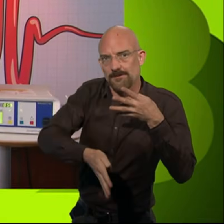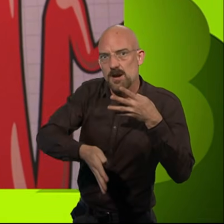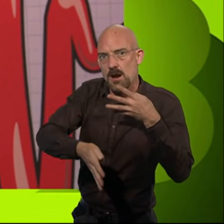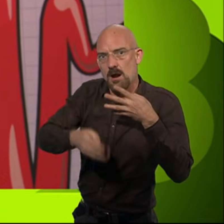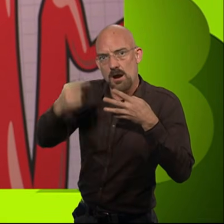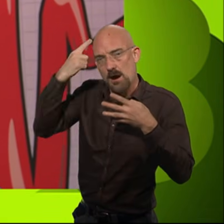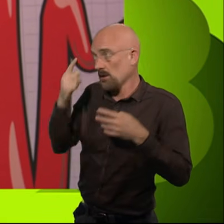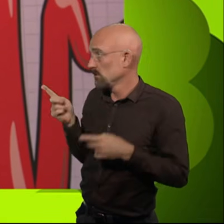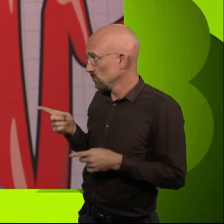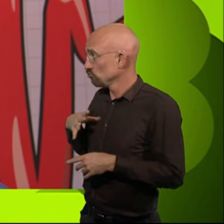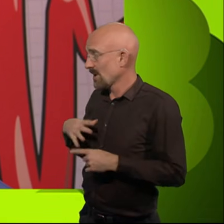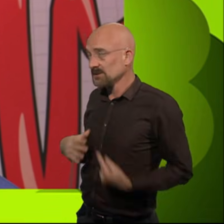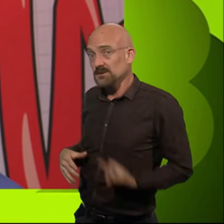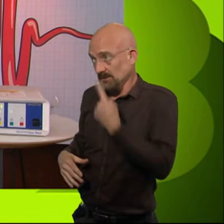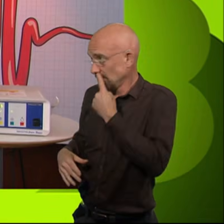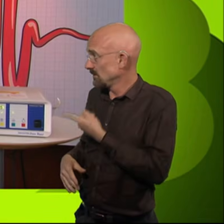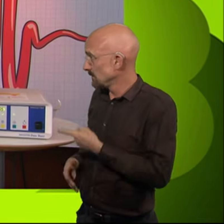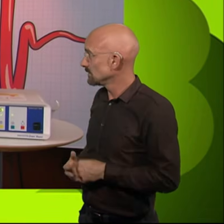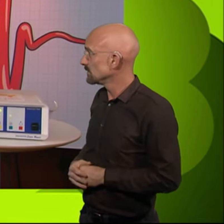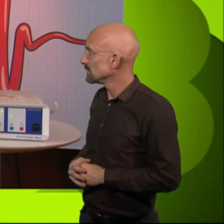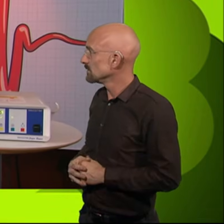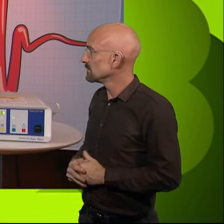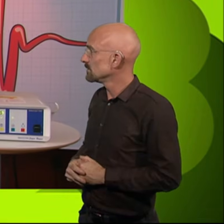when you're ready, pick your nose.